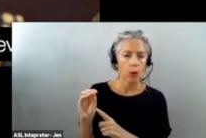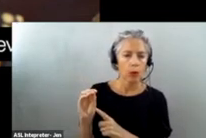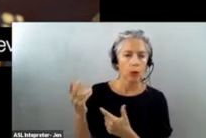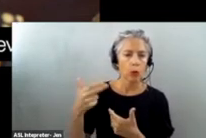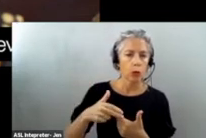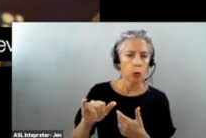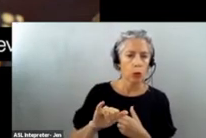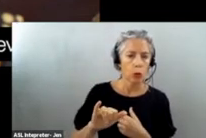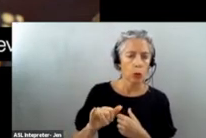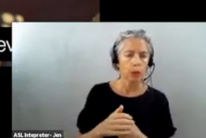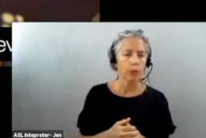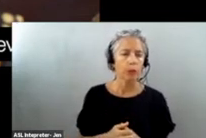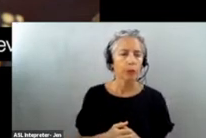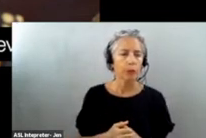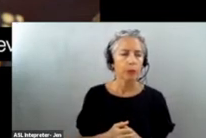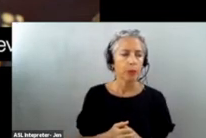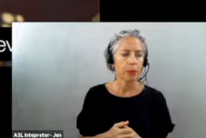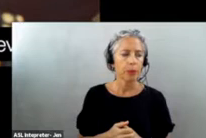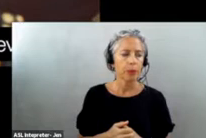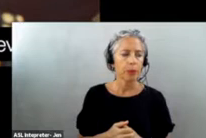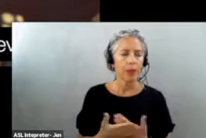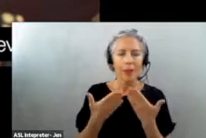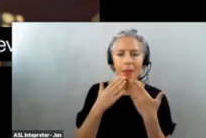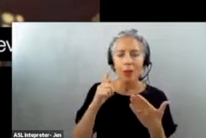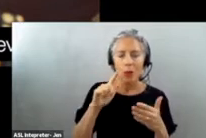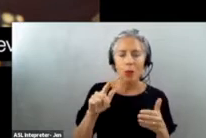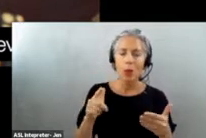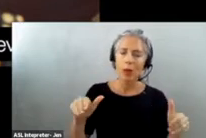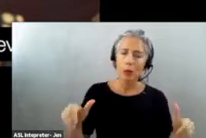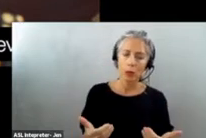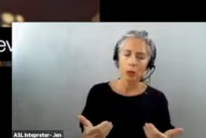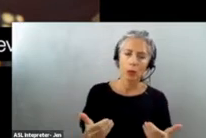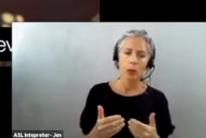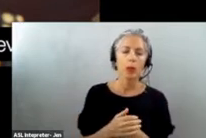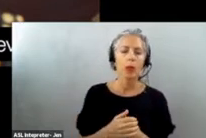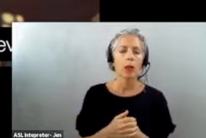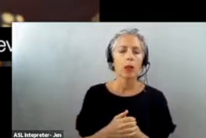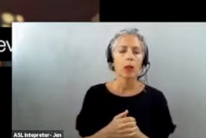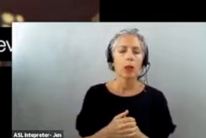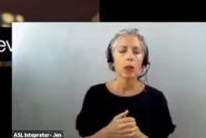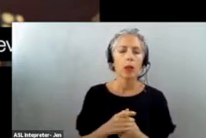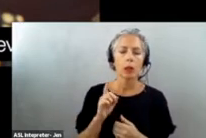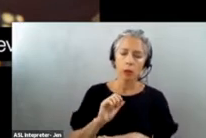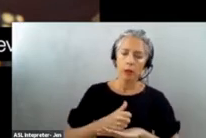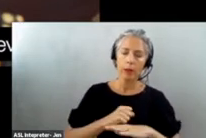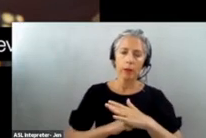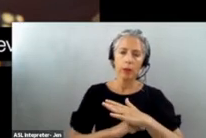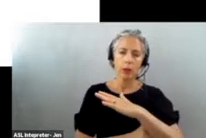here. Thank you, Anthony, also for the introduction, because I think you set the ground here